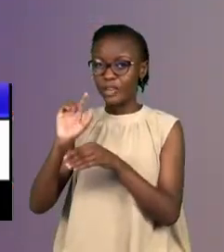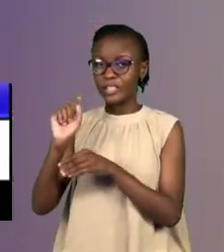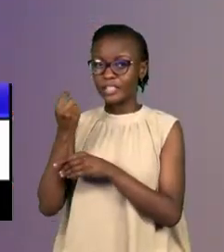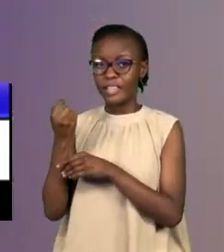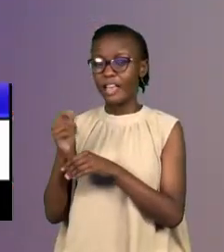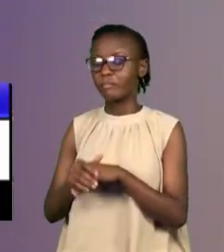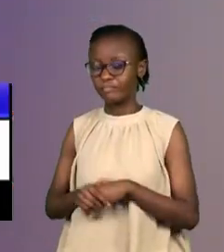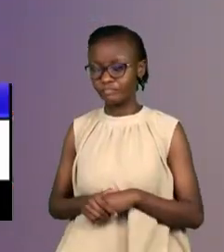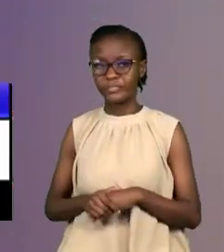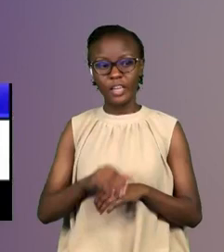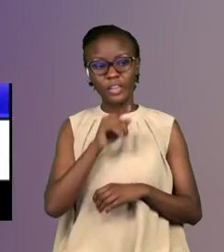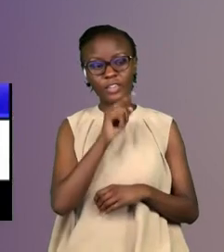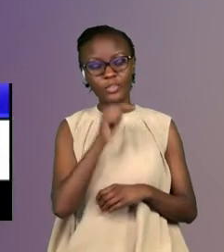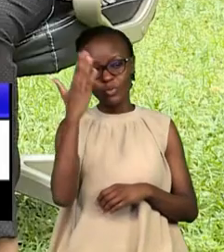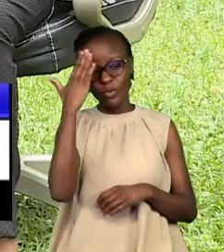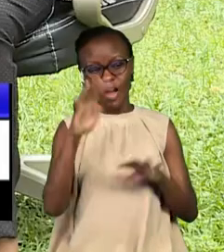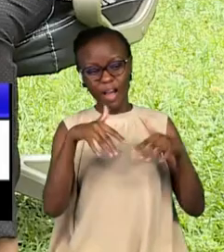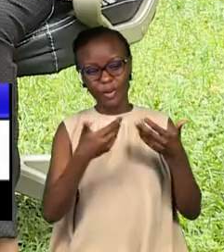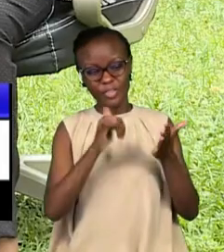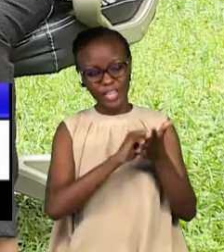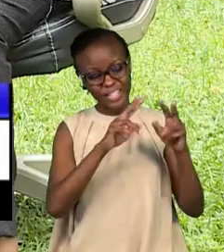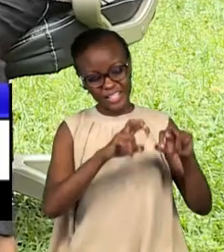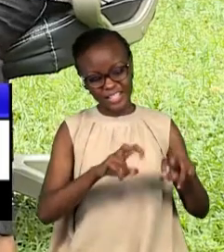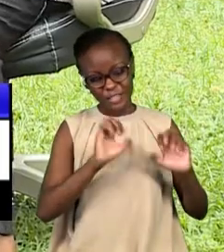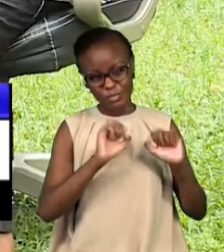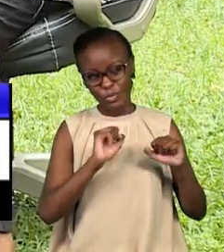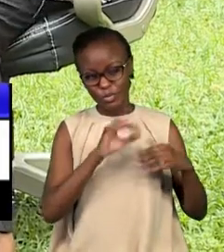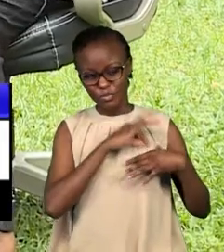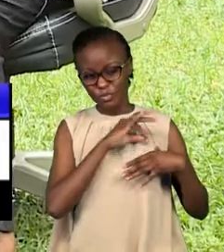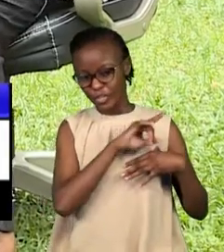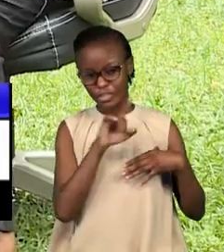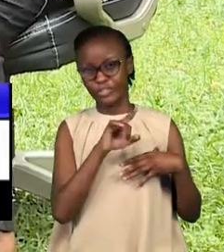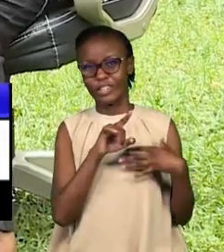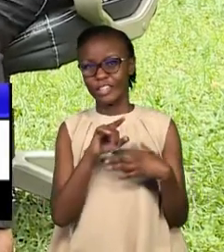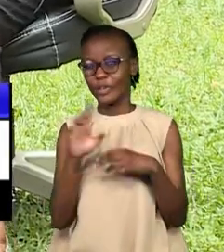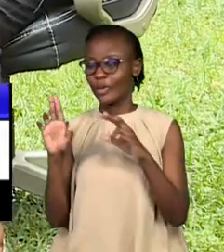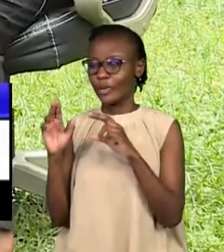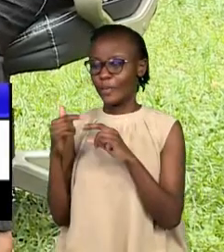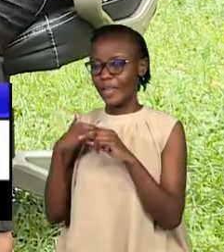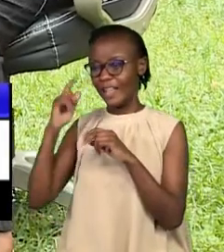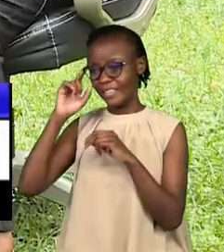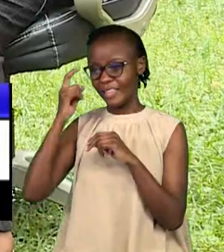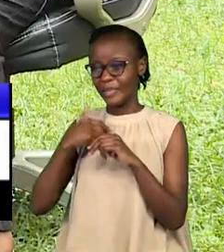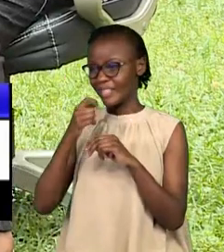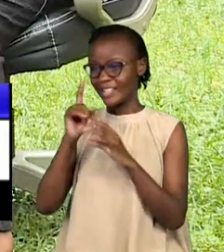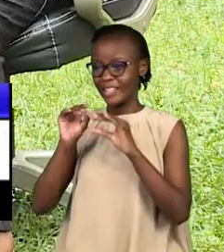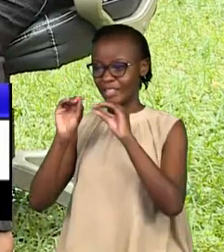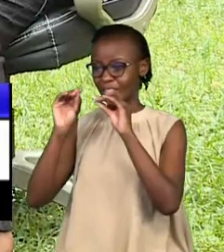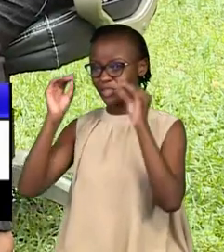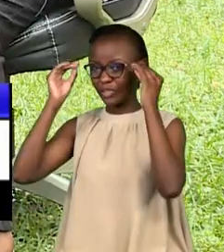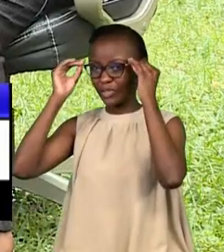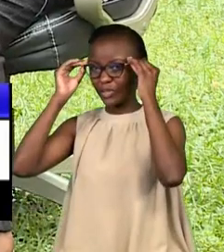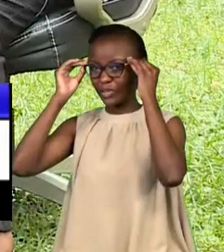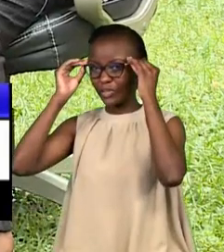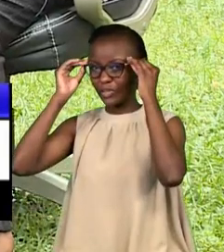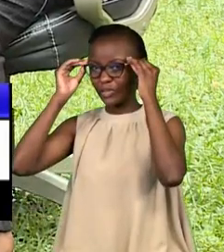Diageo. Yes. How did you know that research will pay? I used to tell my students that research is